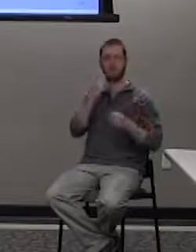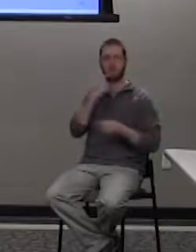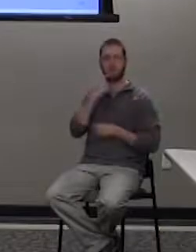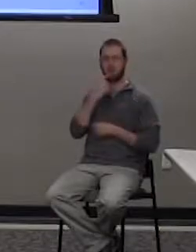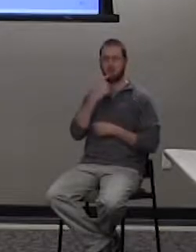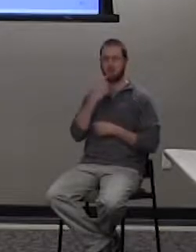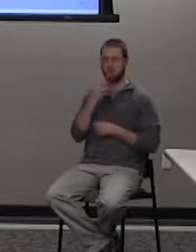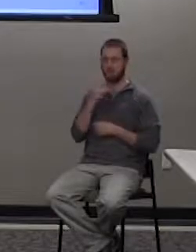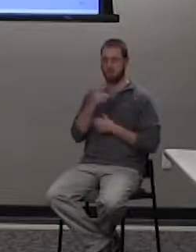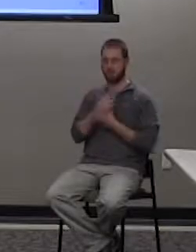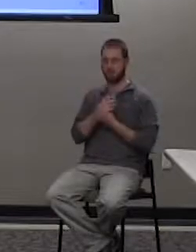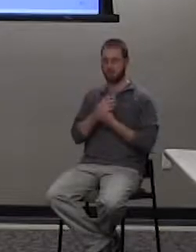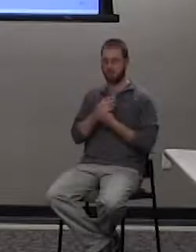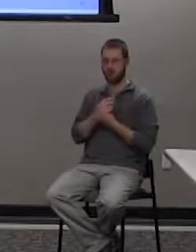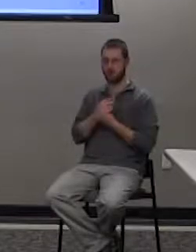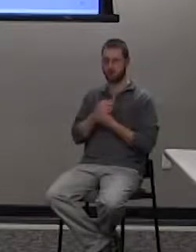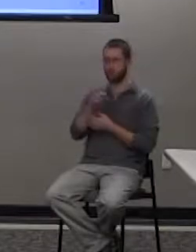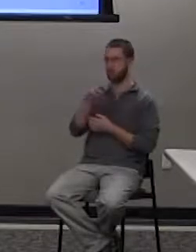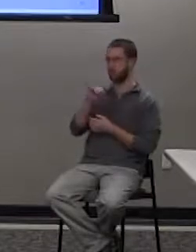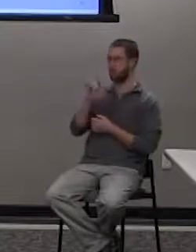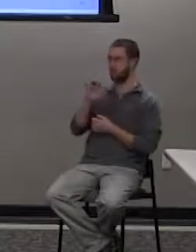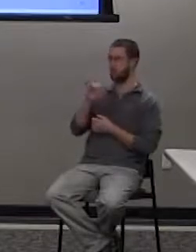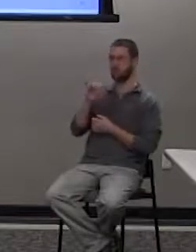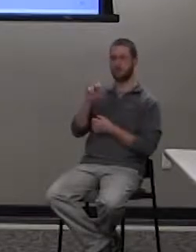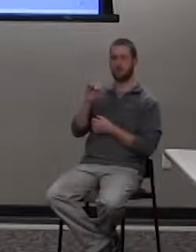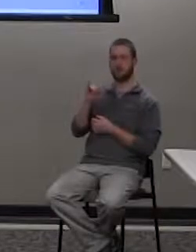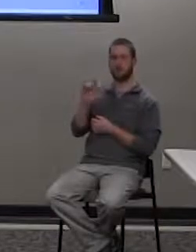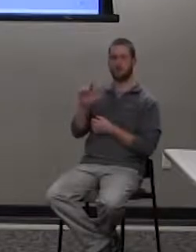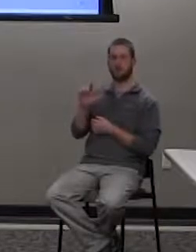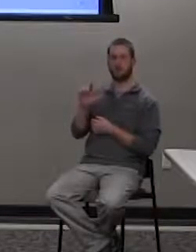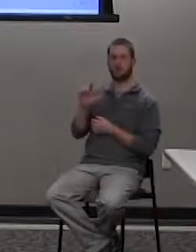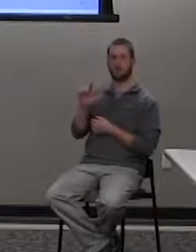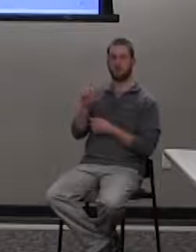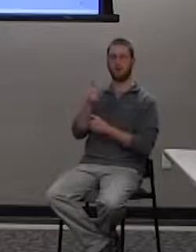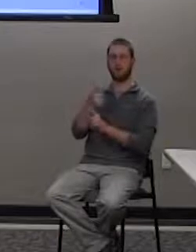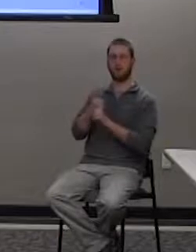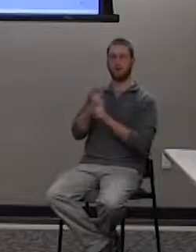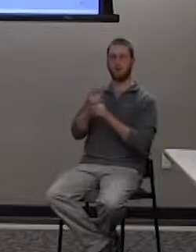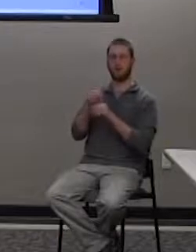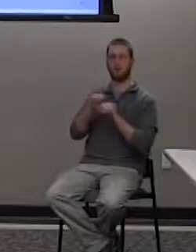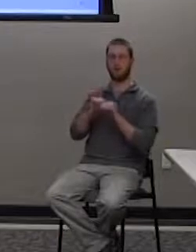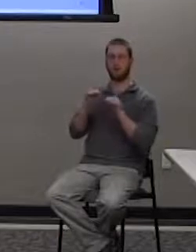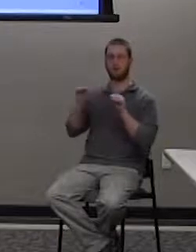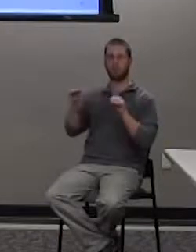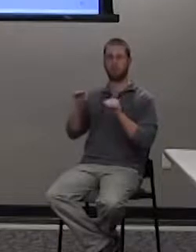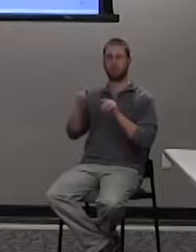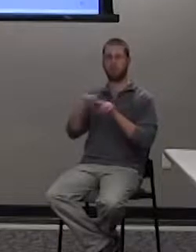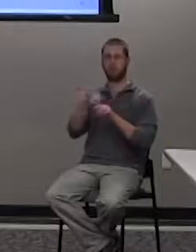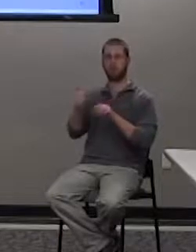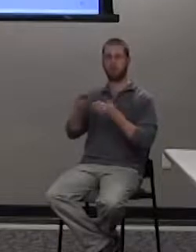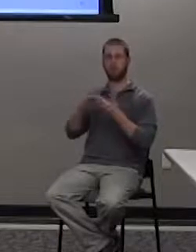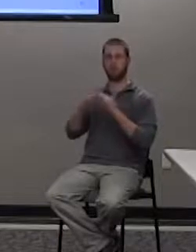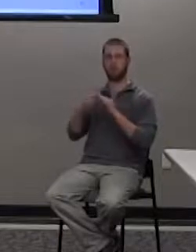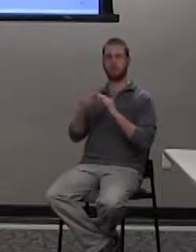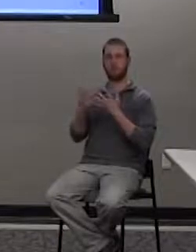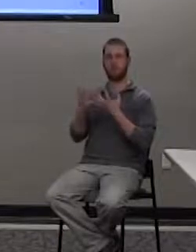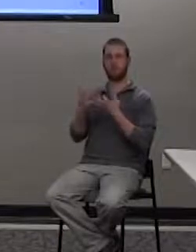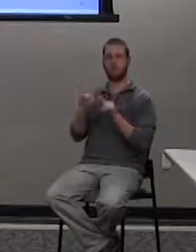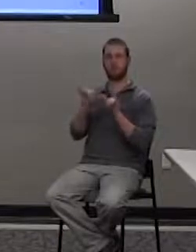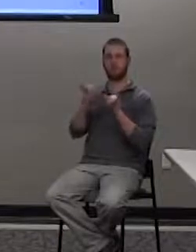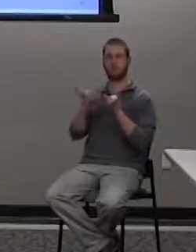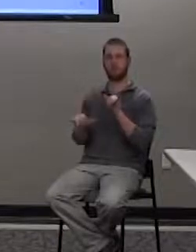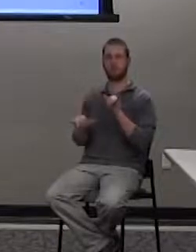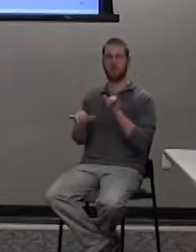that, the millennials are moving to cities where they want to be